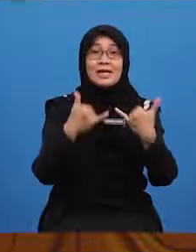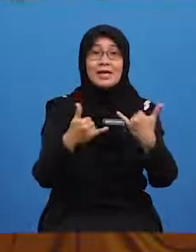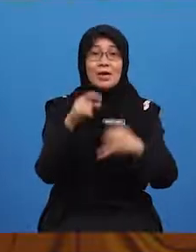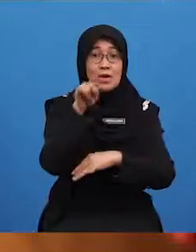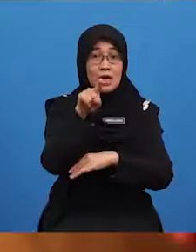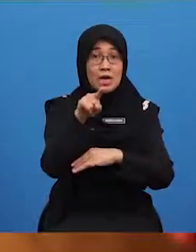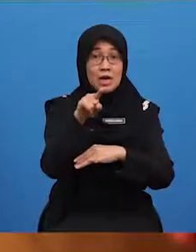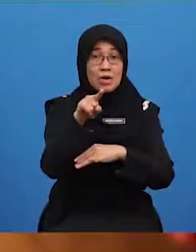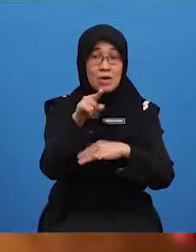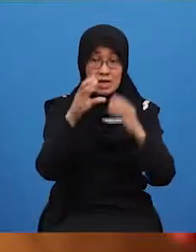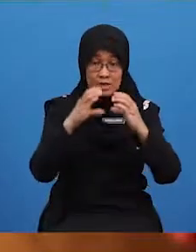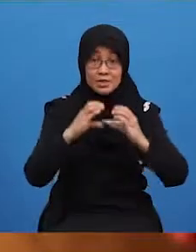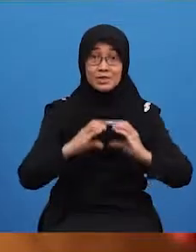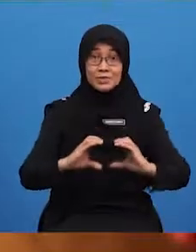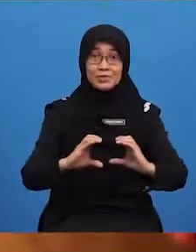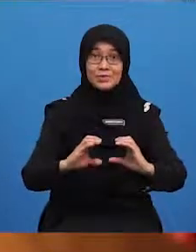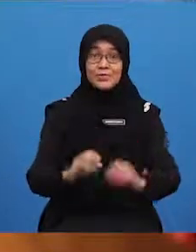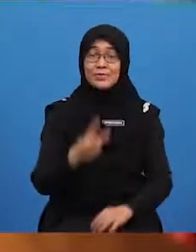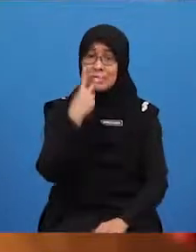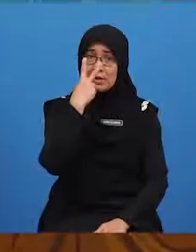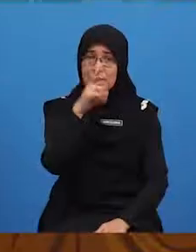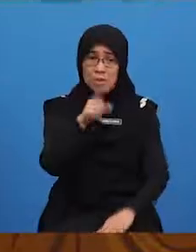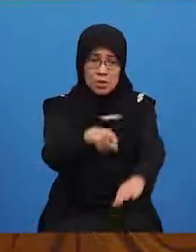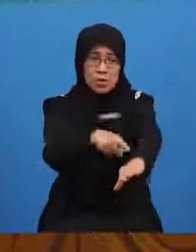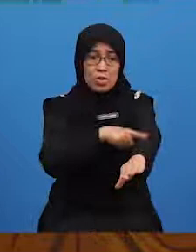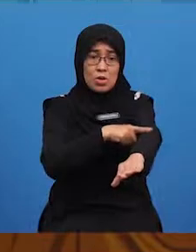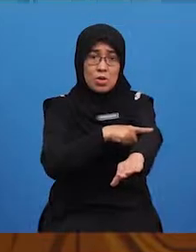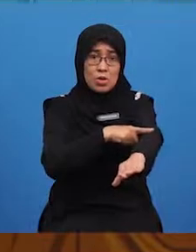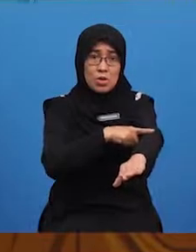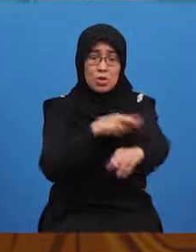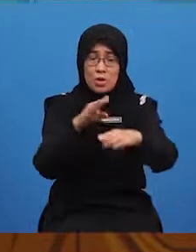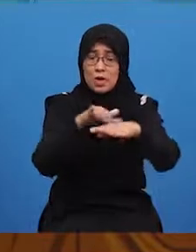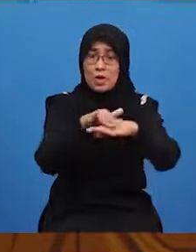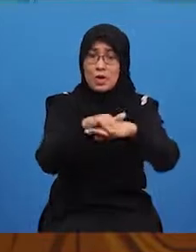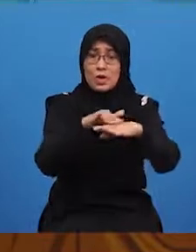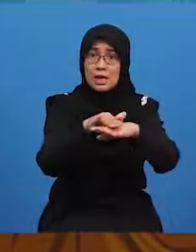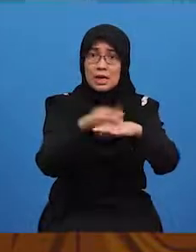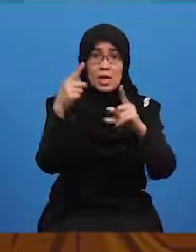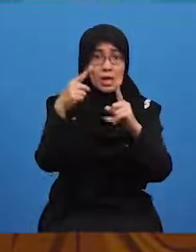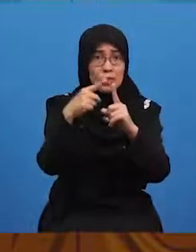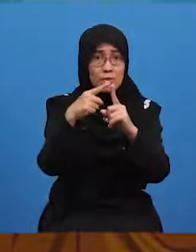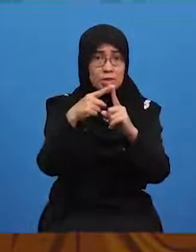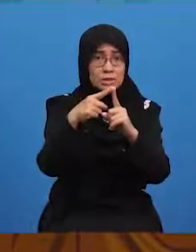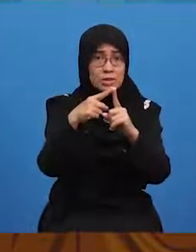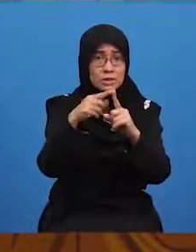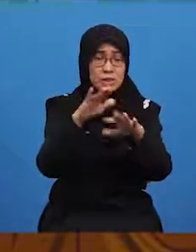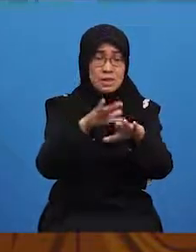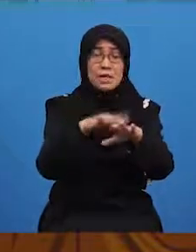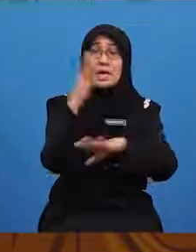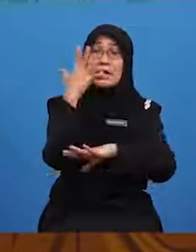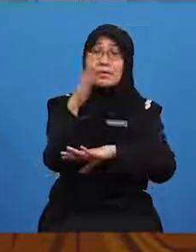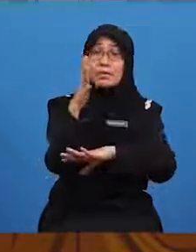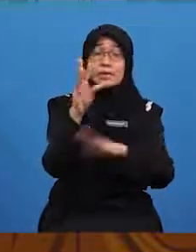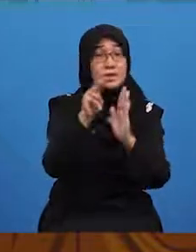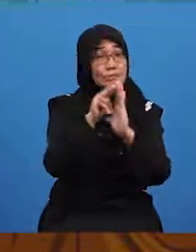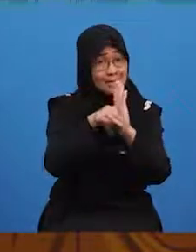4. Now, you try. The first thing, take a look at the long hand. The